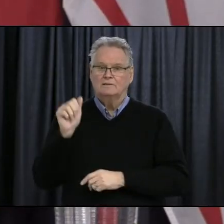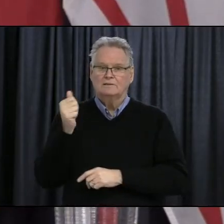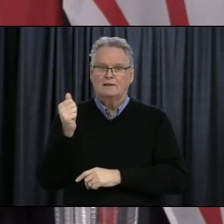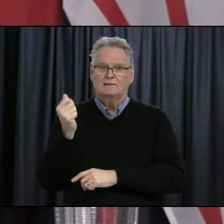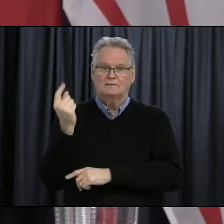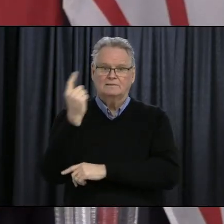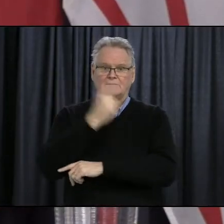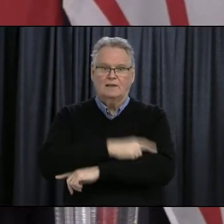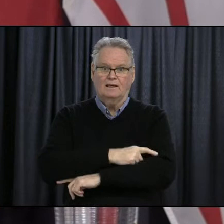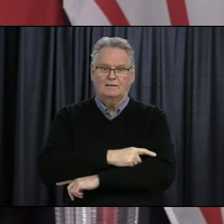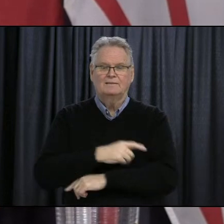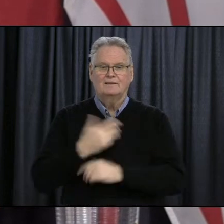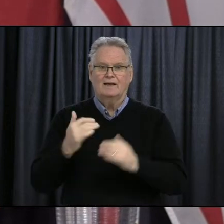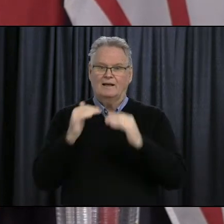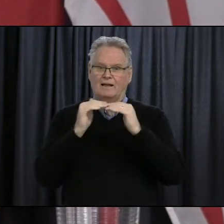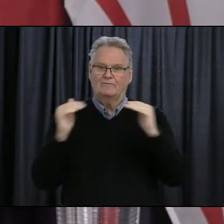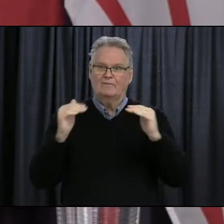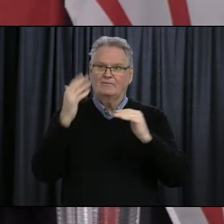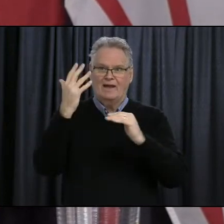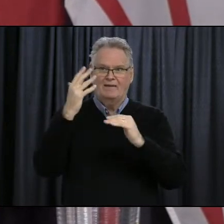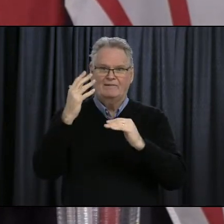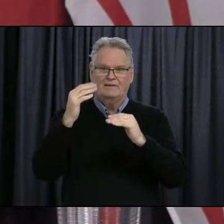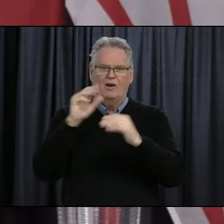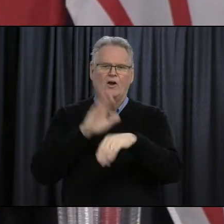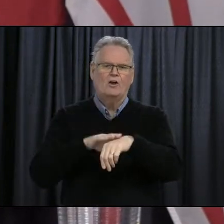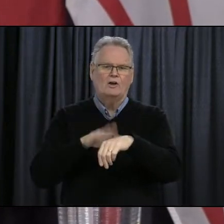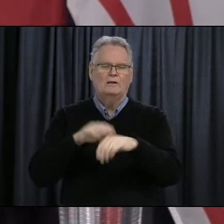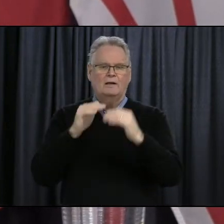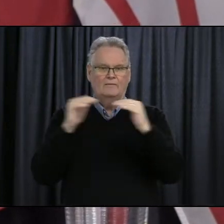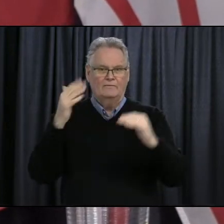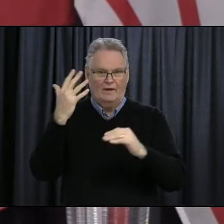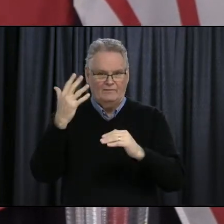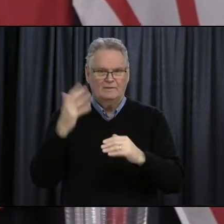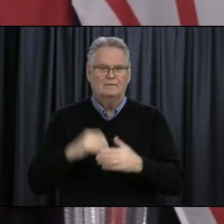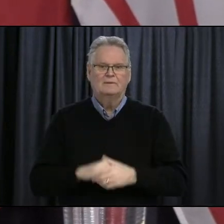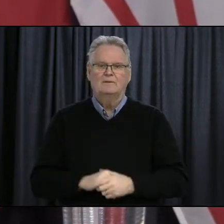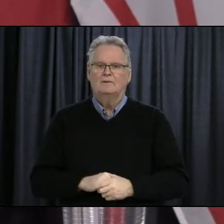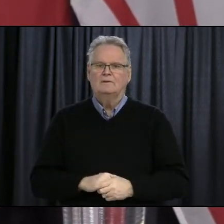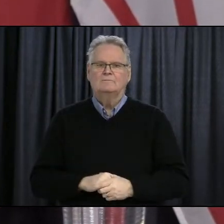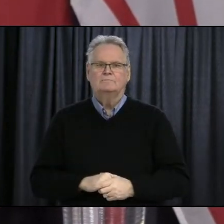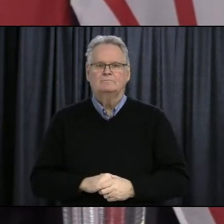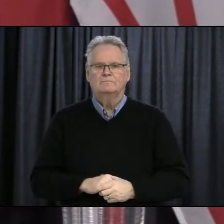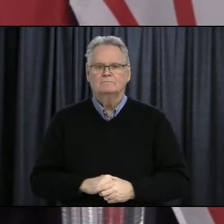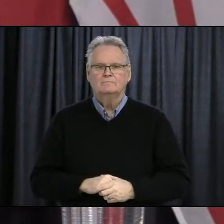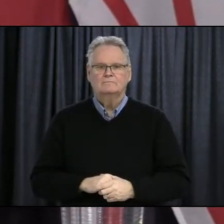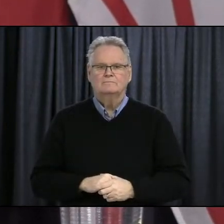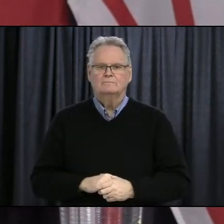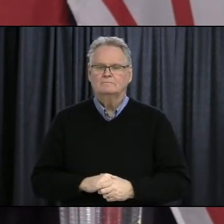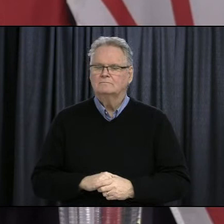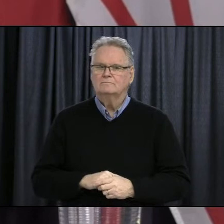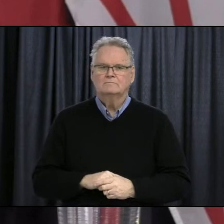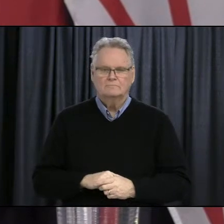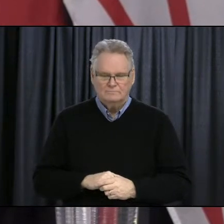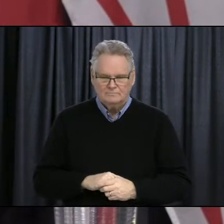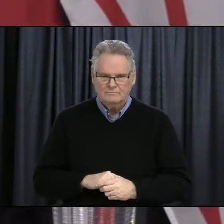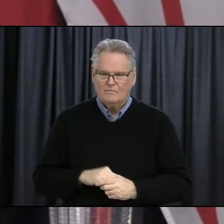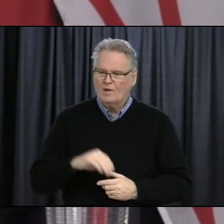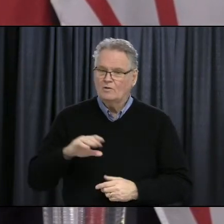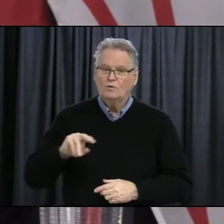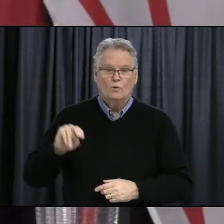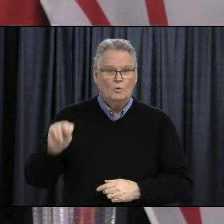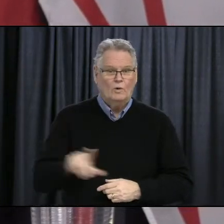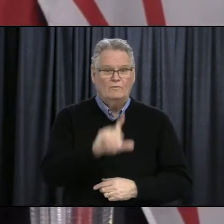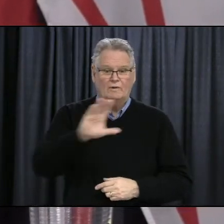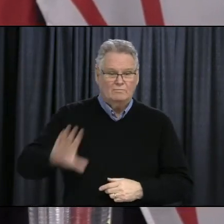in our COVID-19 numbers, the lockdown measures are doing what they should. Broad testing is working. Containment is